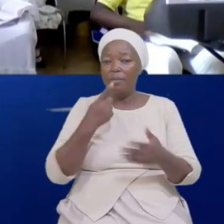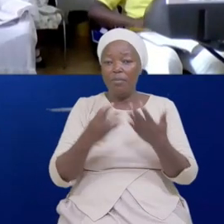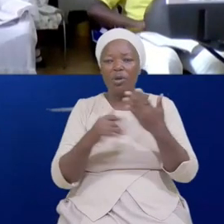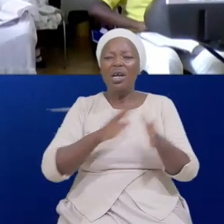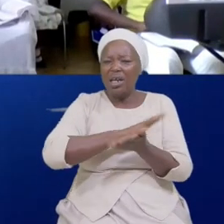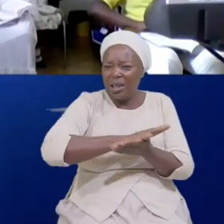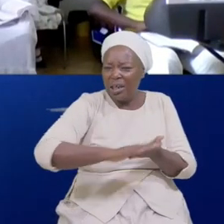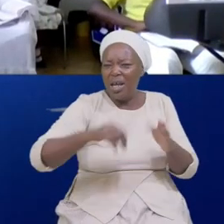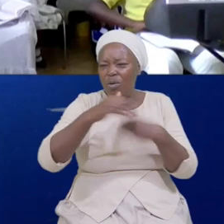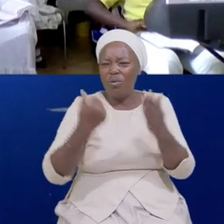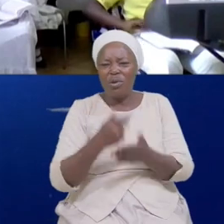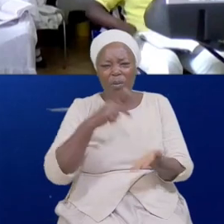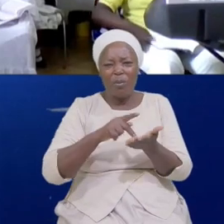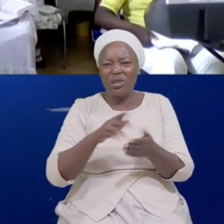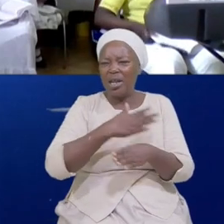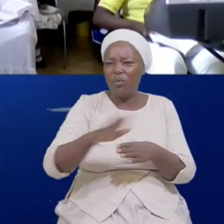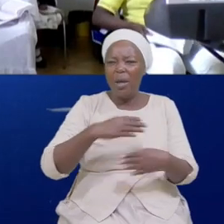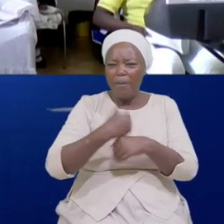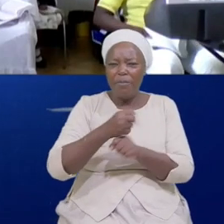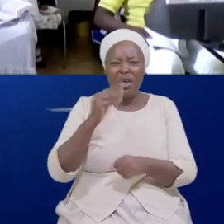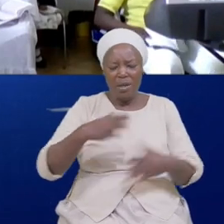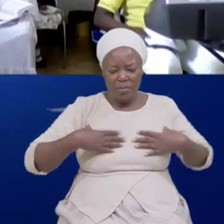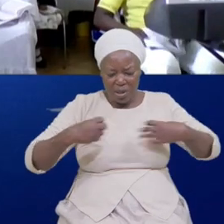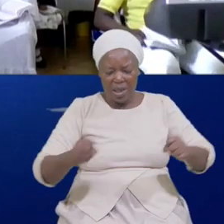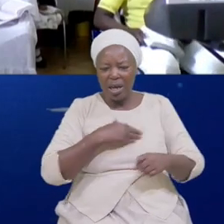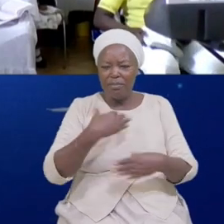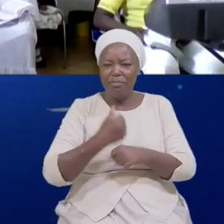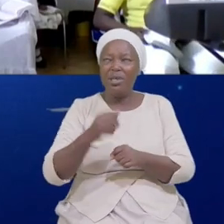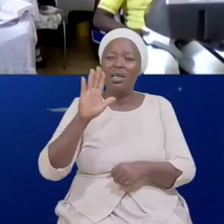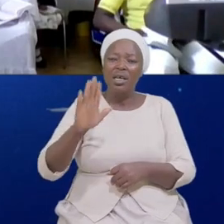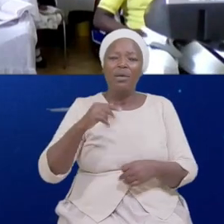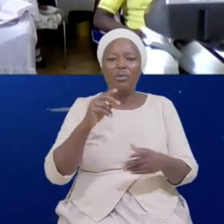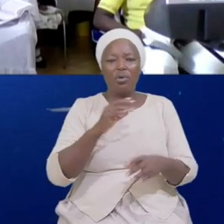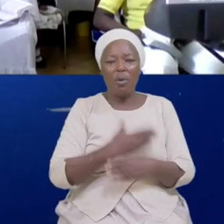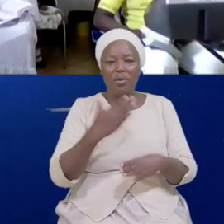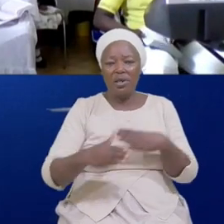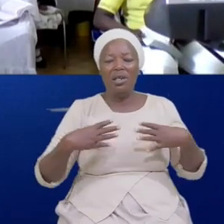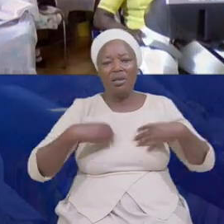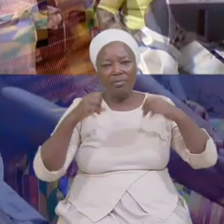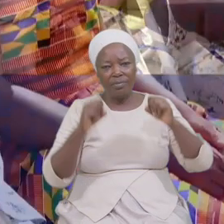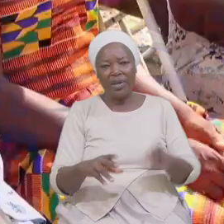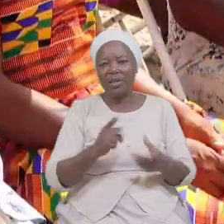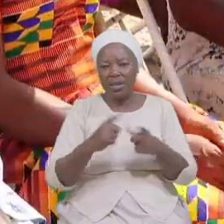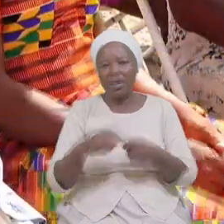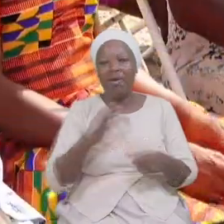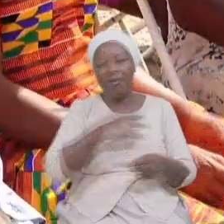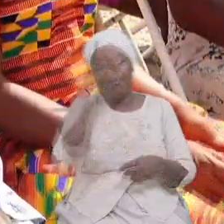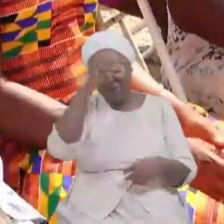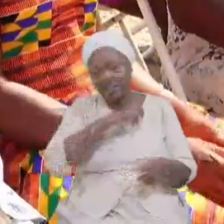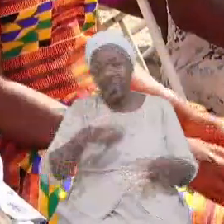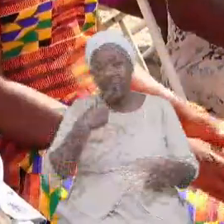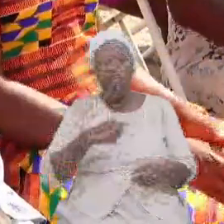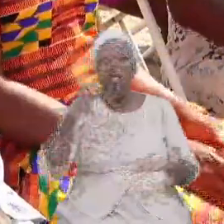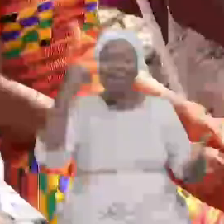Make him whole and make him completely well. And then I said, amen. Because I couldn't wait for